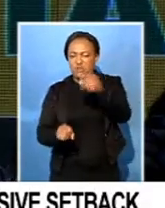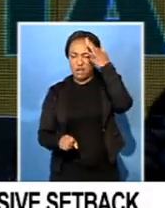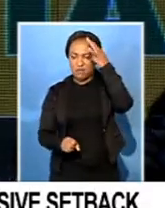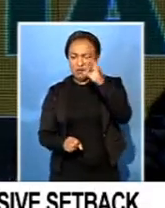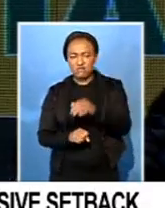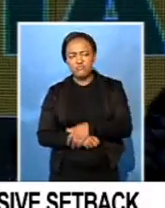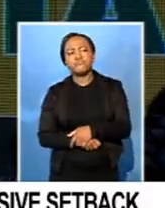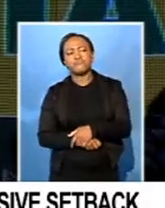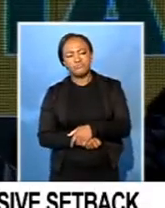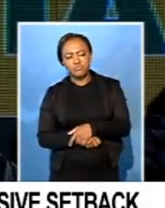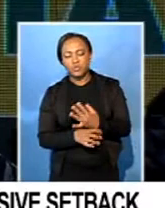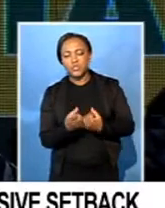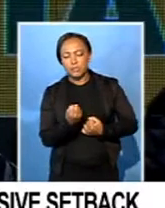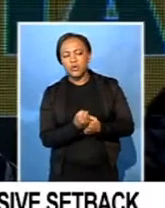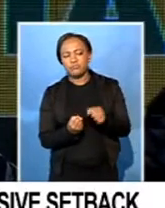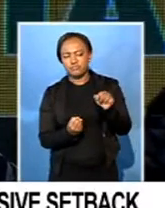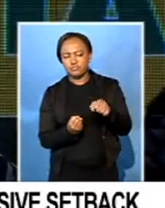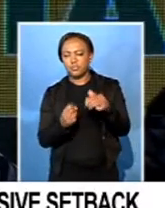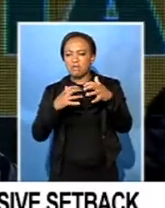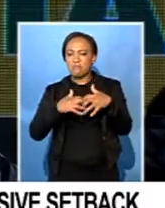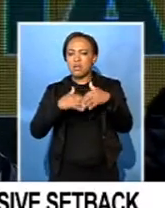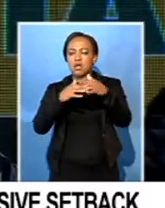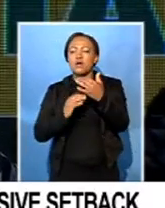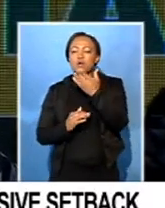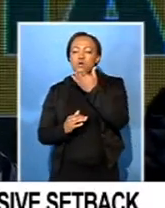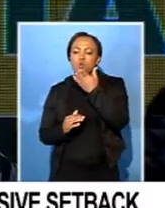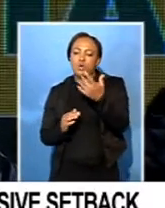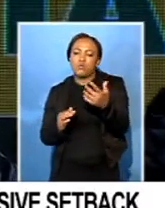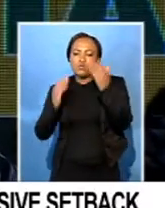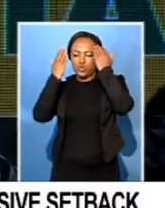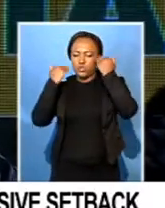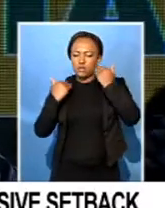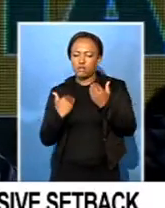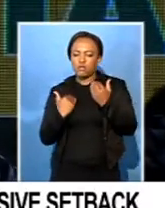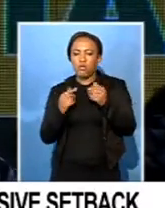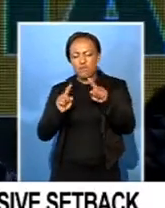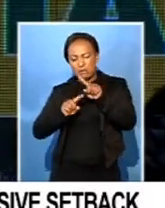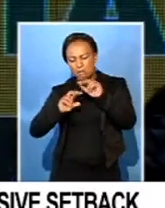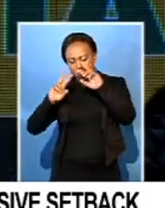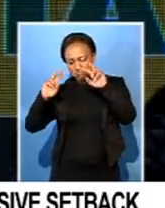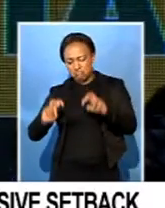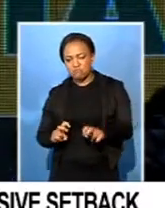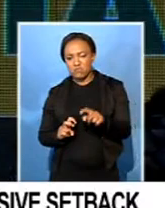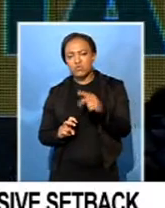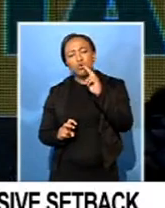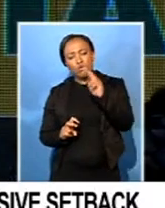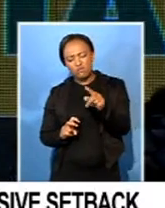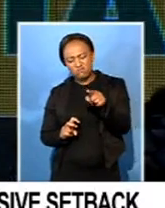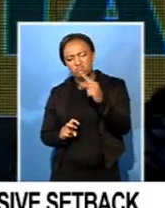We support the establishment of a judicial commission of inquiry to look into the